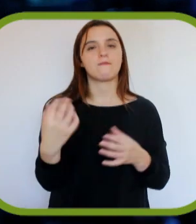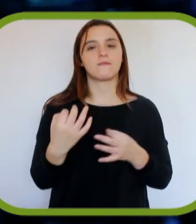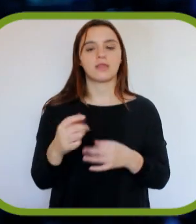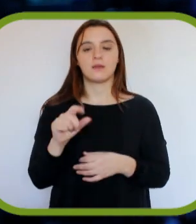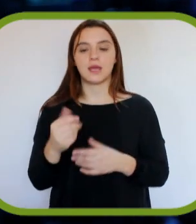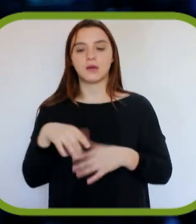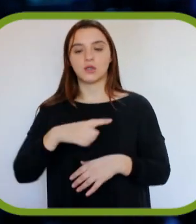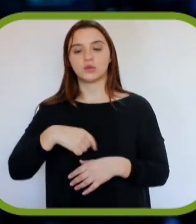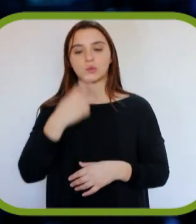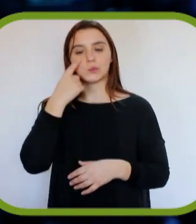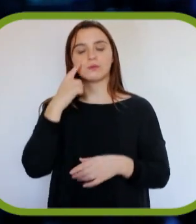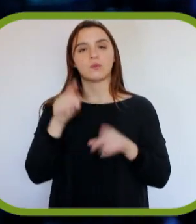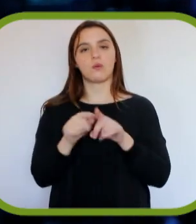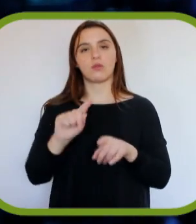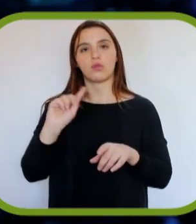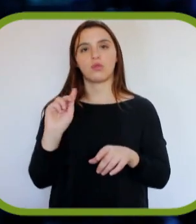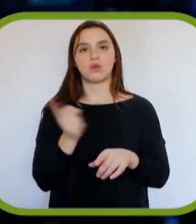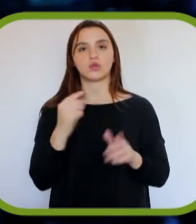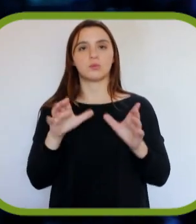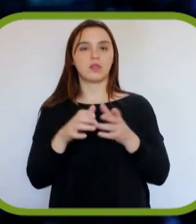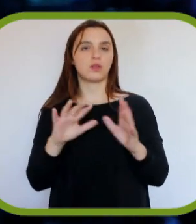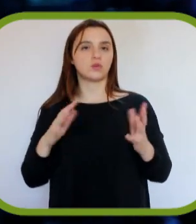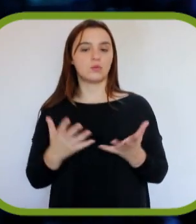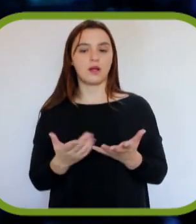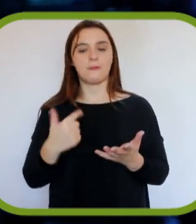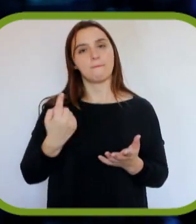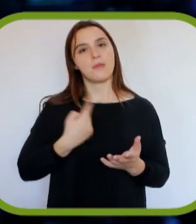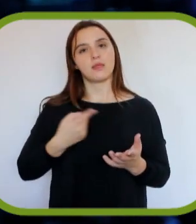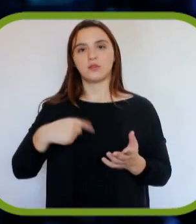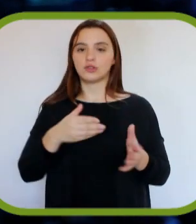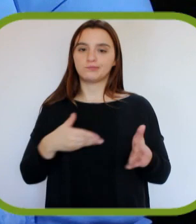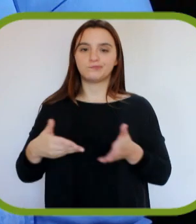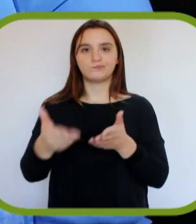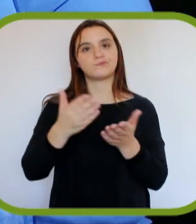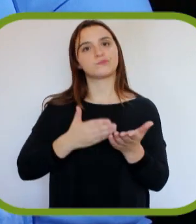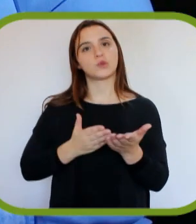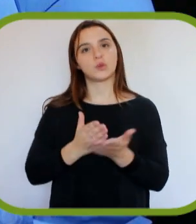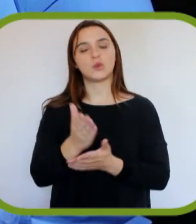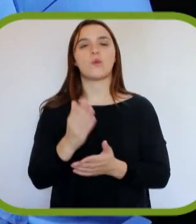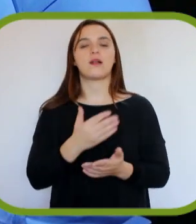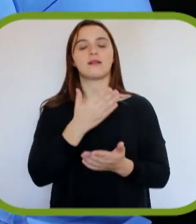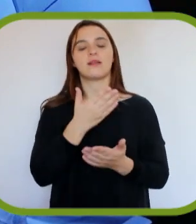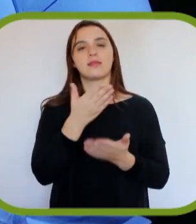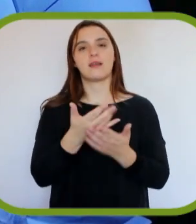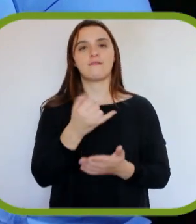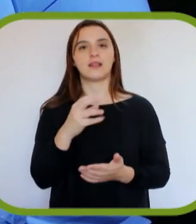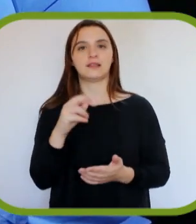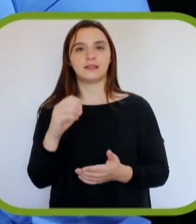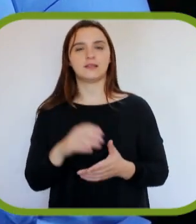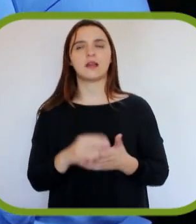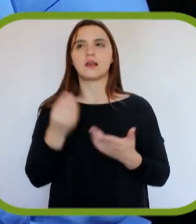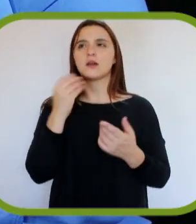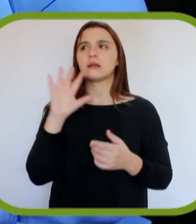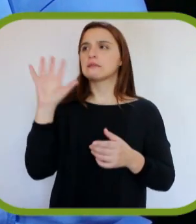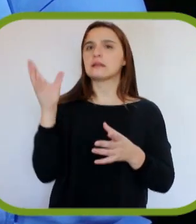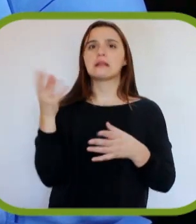other things. But we recognize as a global community, we have to get back on track to 2030. How important do you think